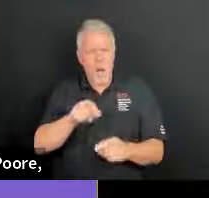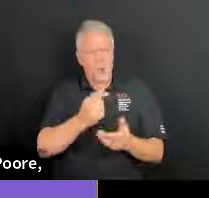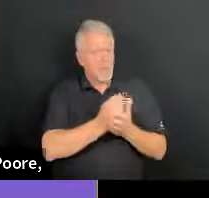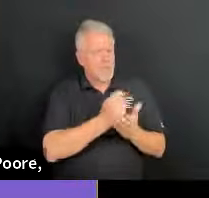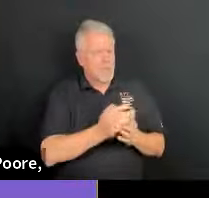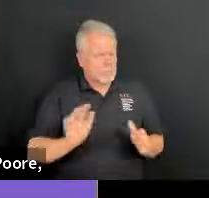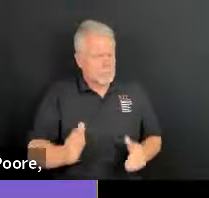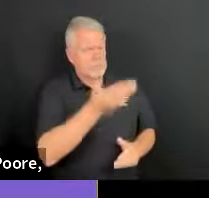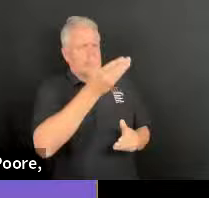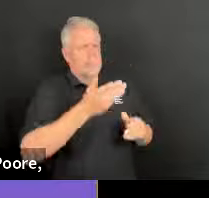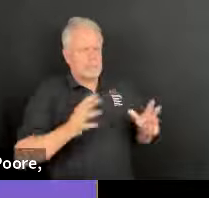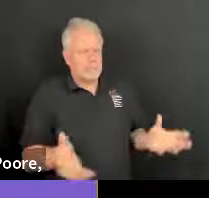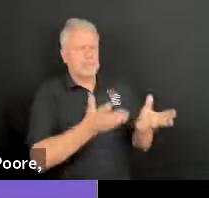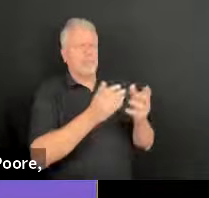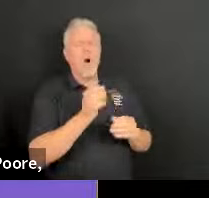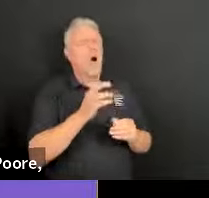our time, energy, and effort.